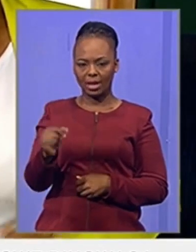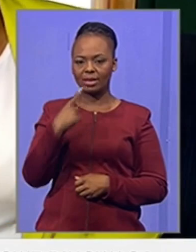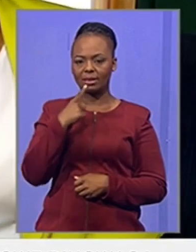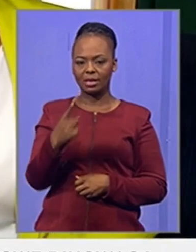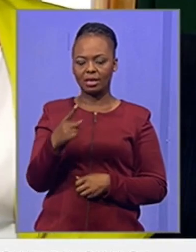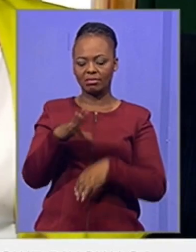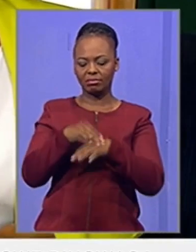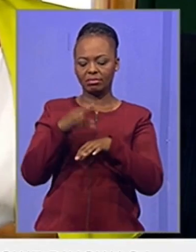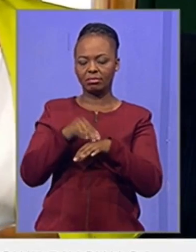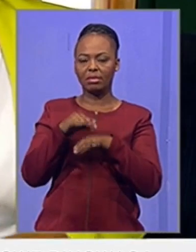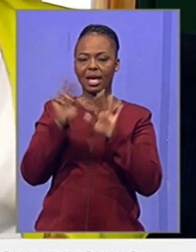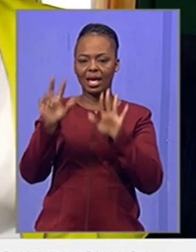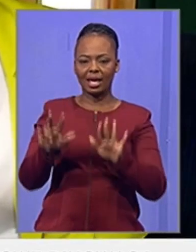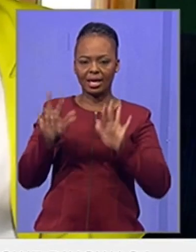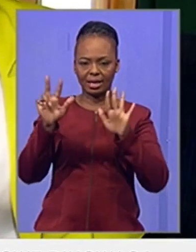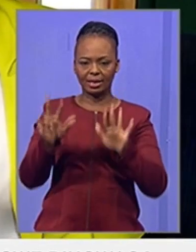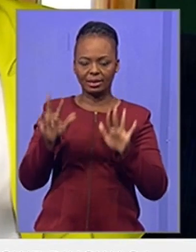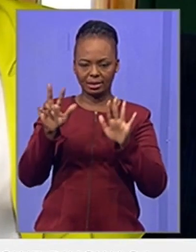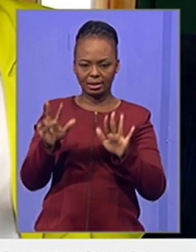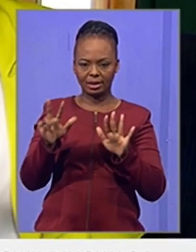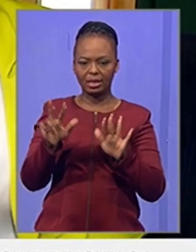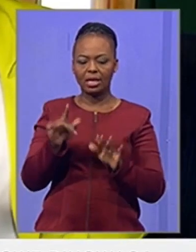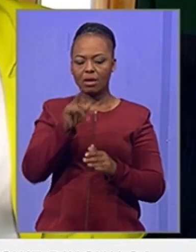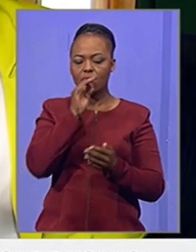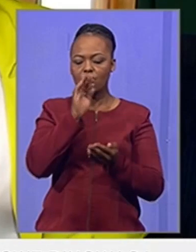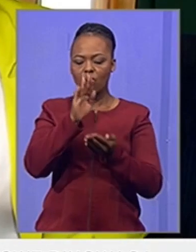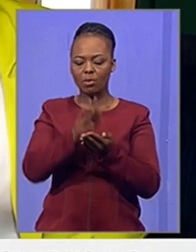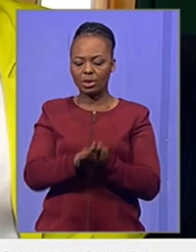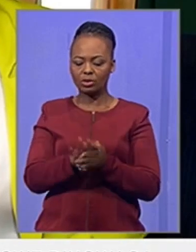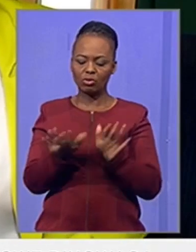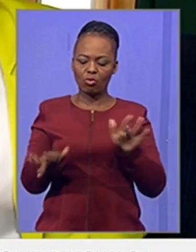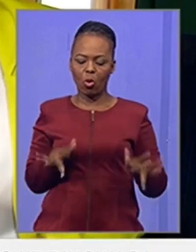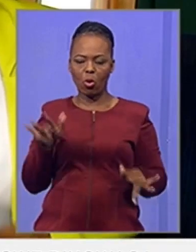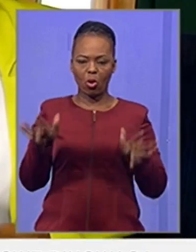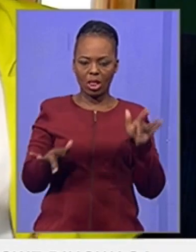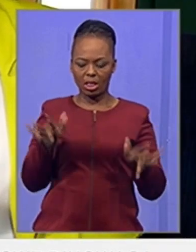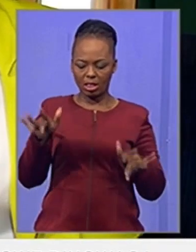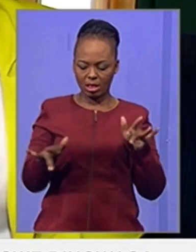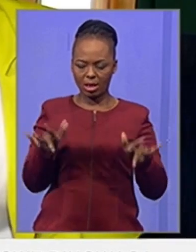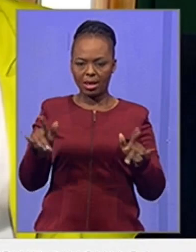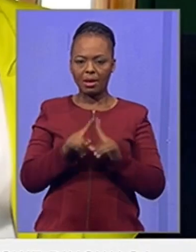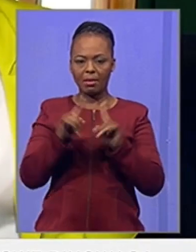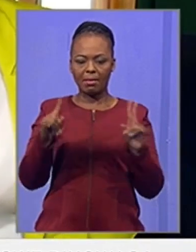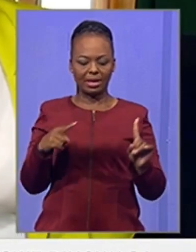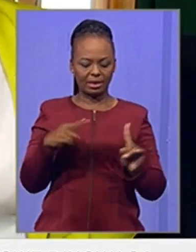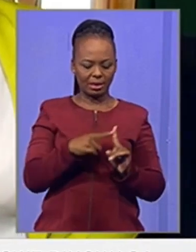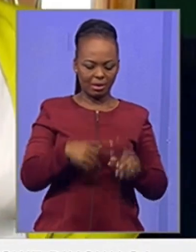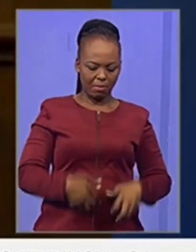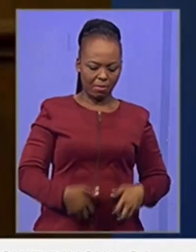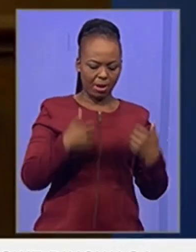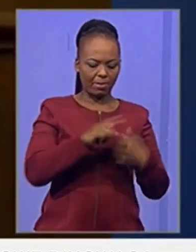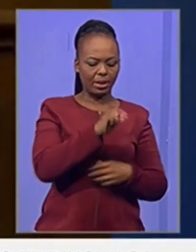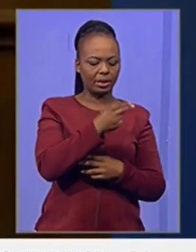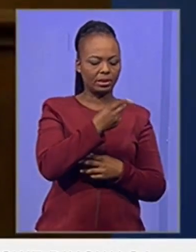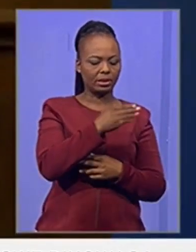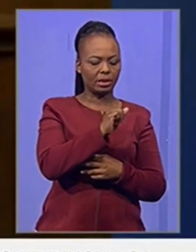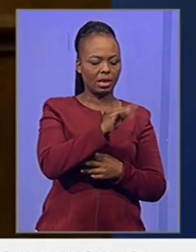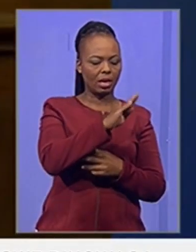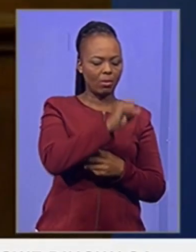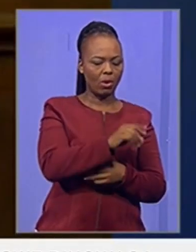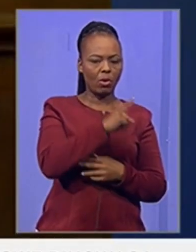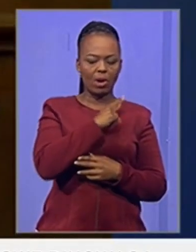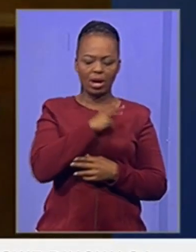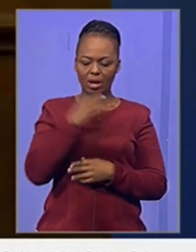dingwaga di le 19 o ne a solofetswa kontraka ya bommabontle fela se se ileng sa tena Bester ke go bona le kgarebe le ne